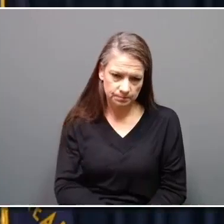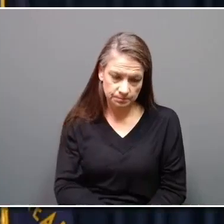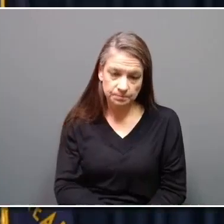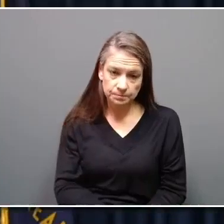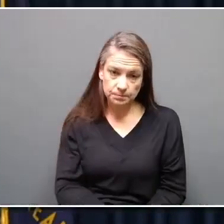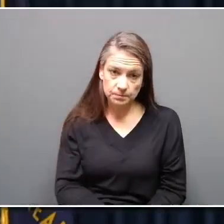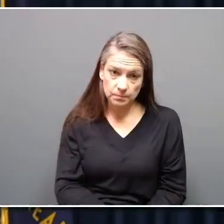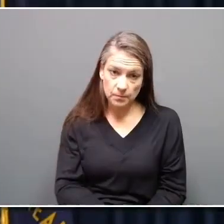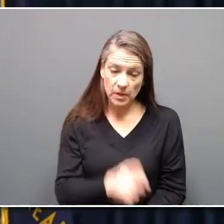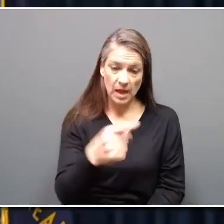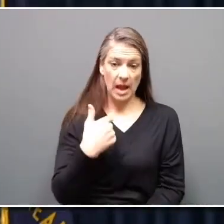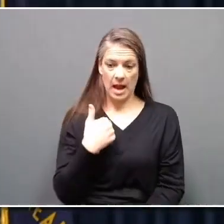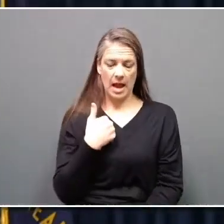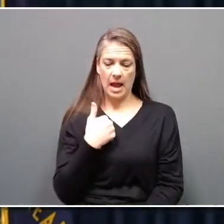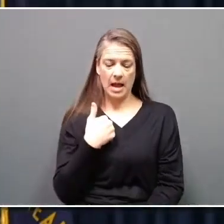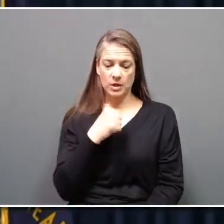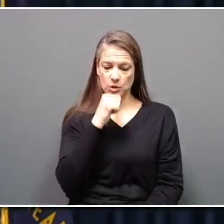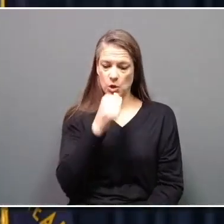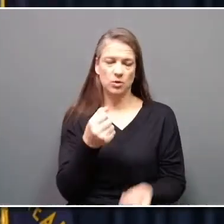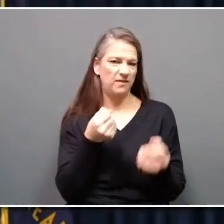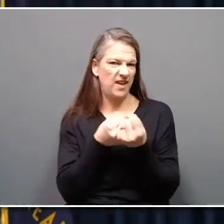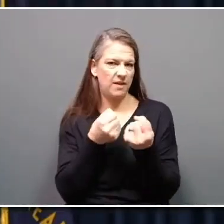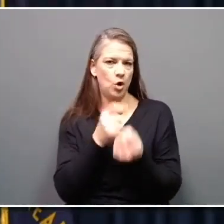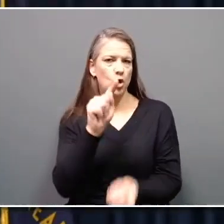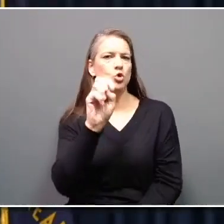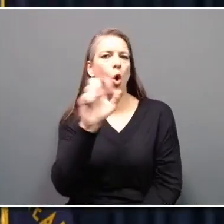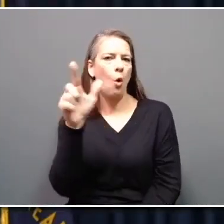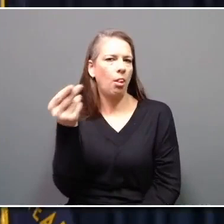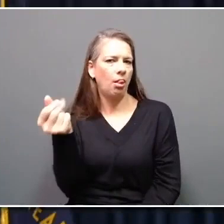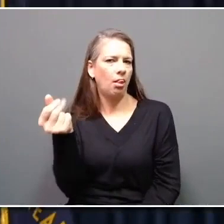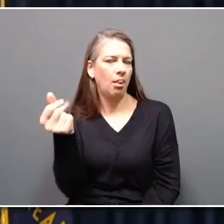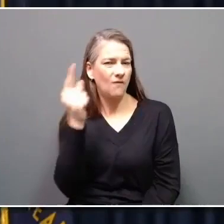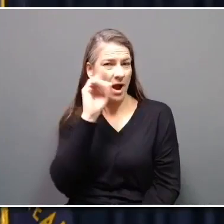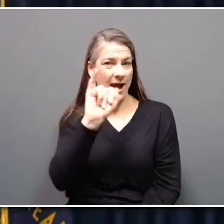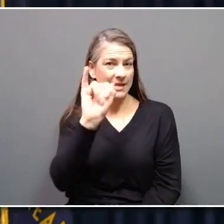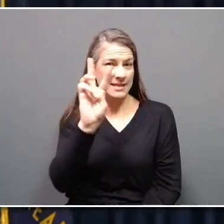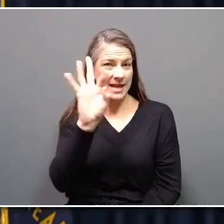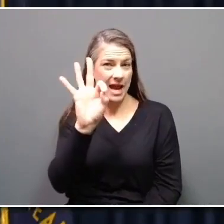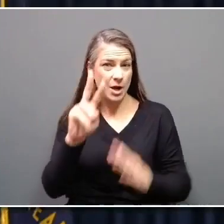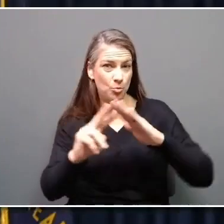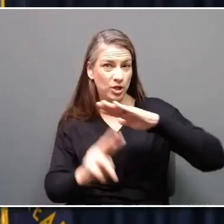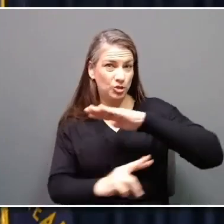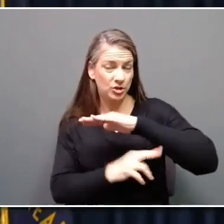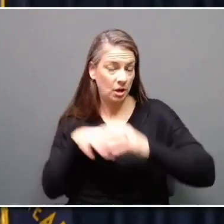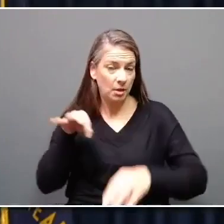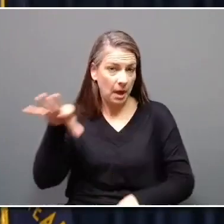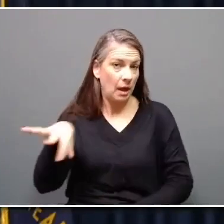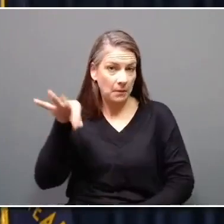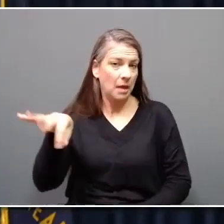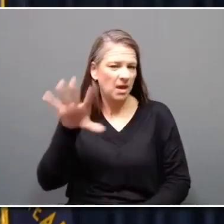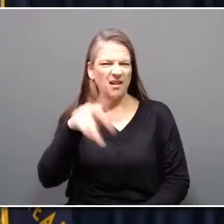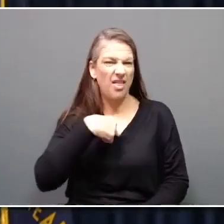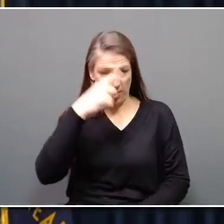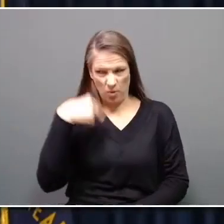I am not in favor of tolling the I-69 bridge. I think we have enough money, enough in